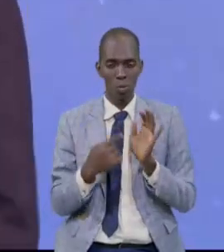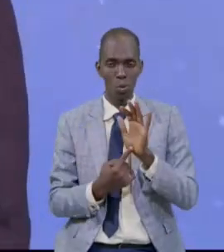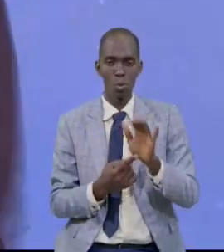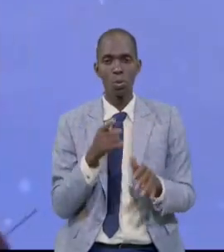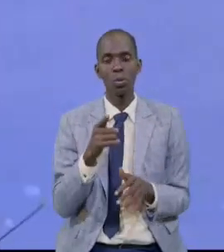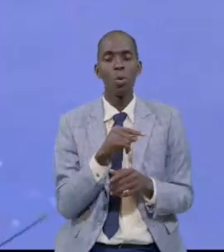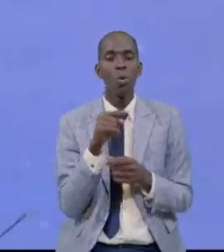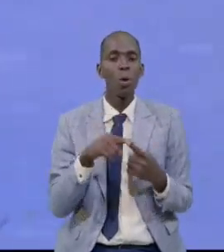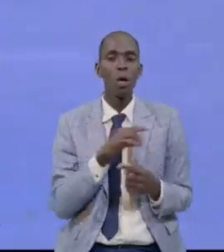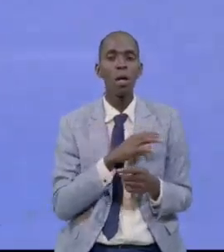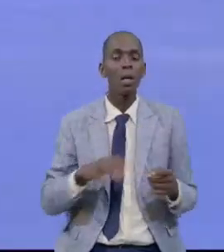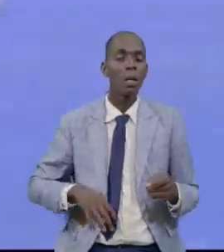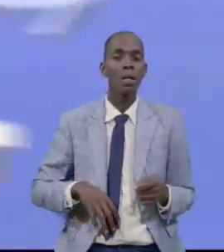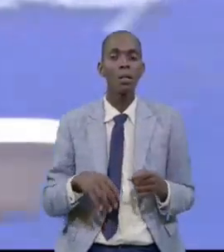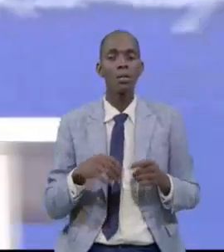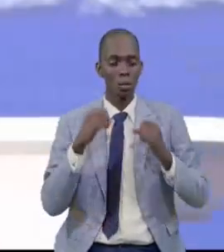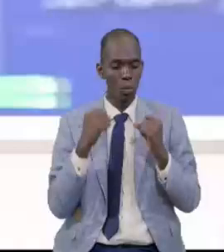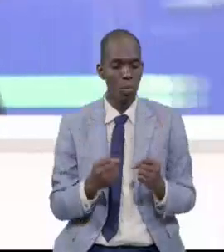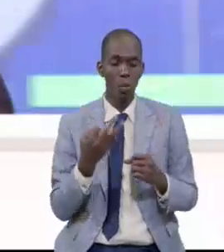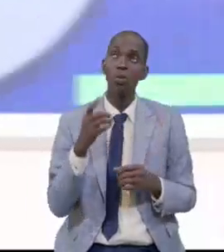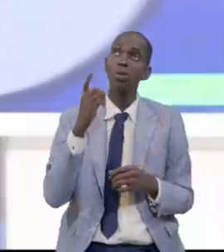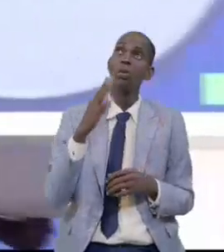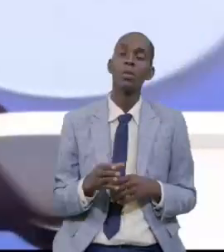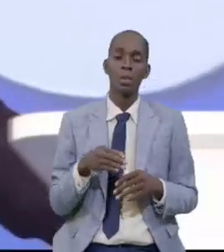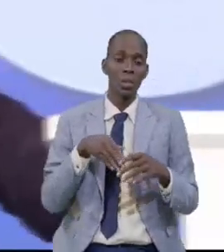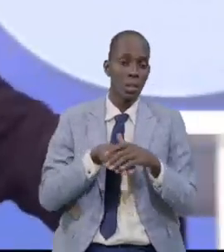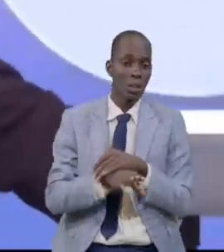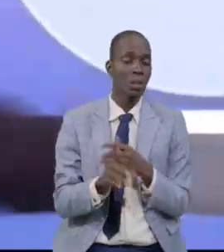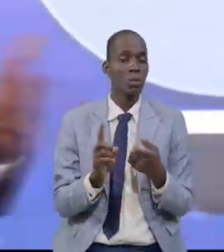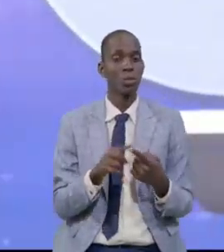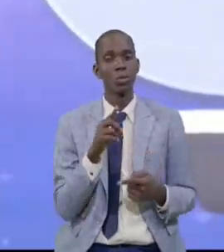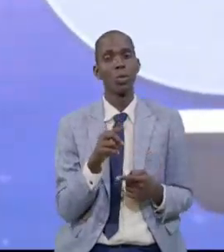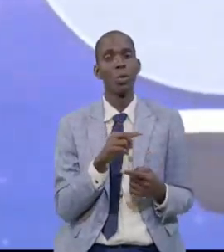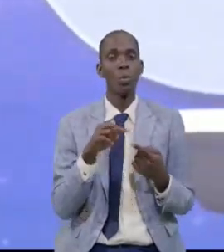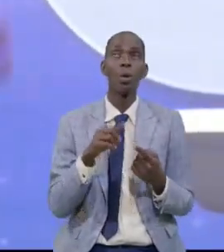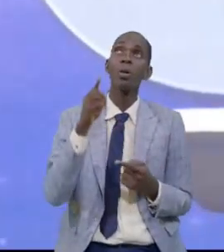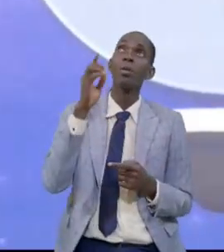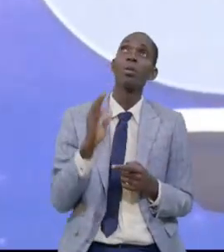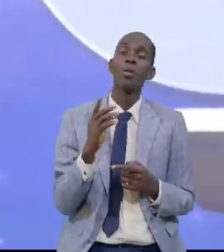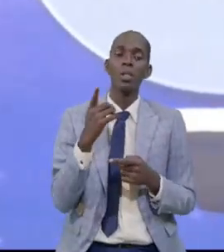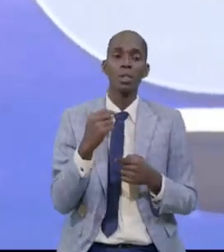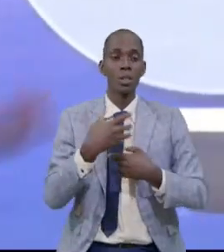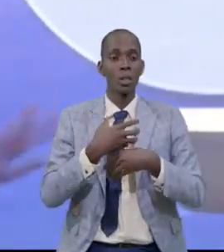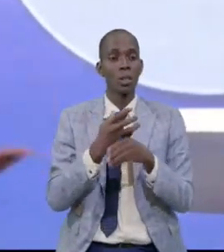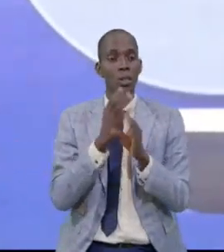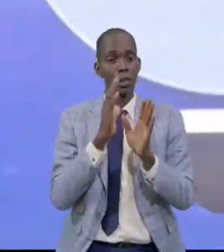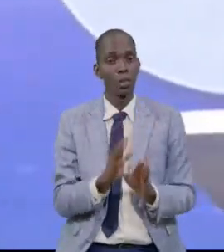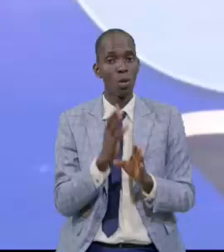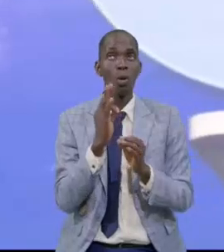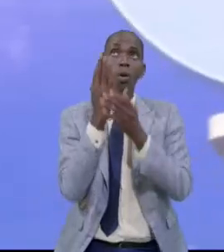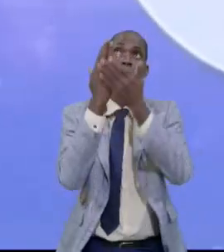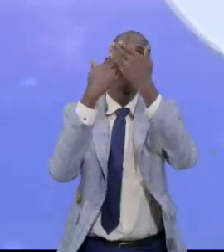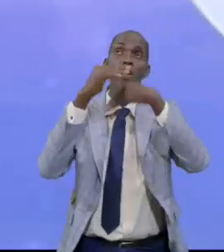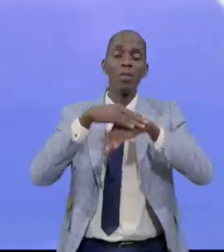enters you, when God, the creator of the heavens and the earth, dwells in you, and when the